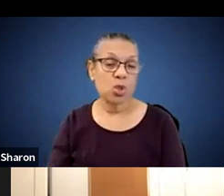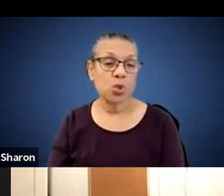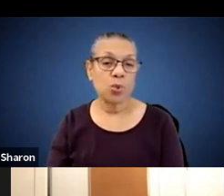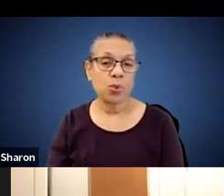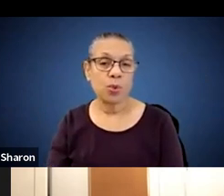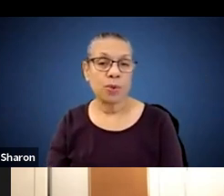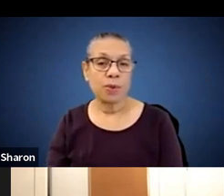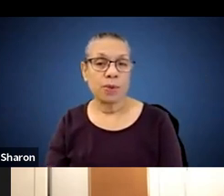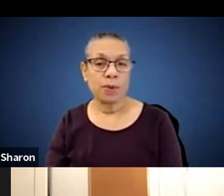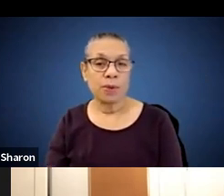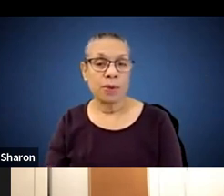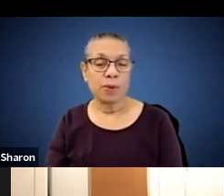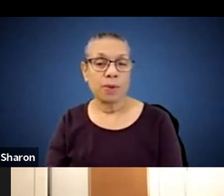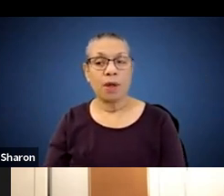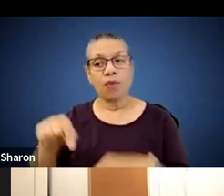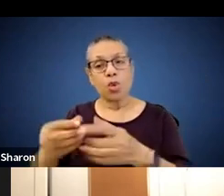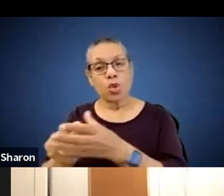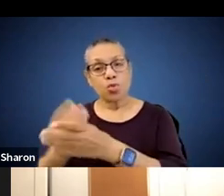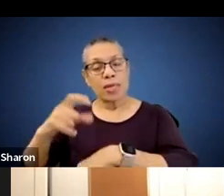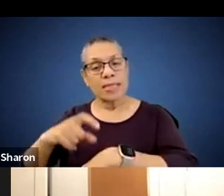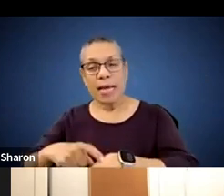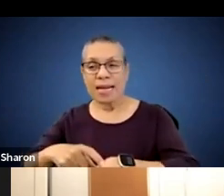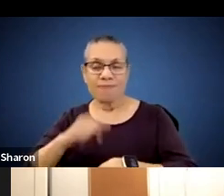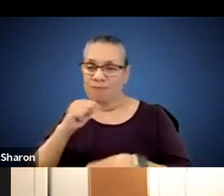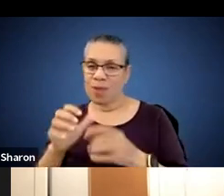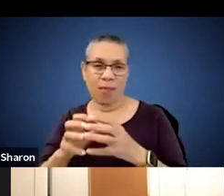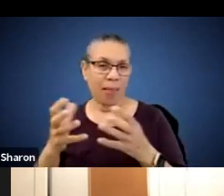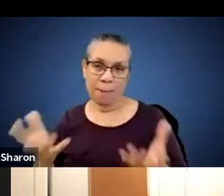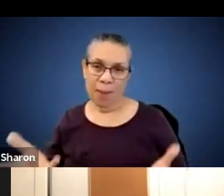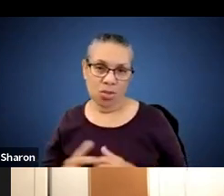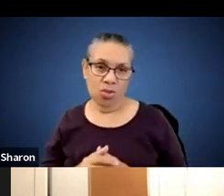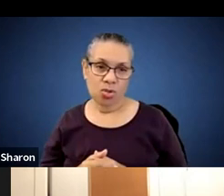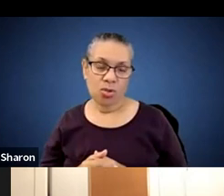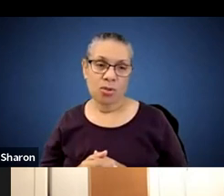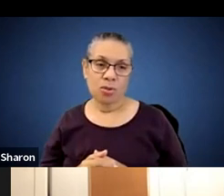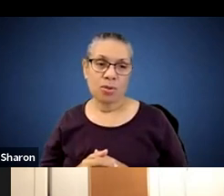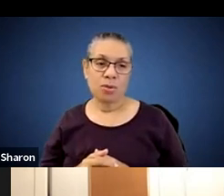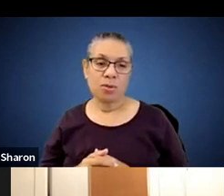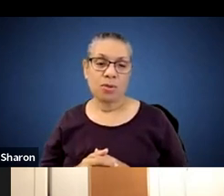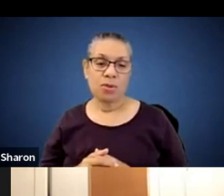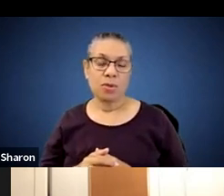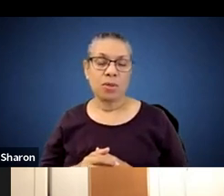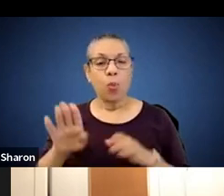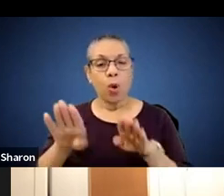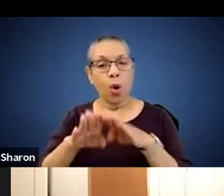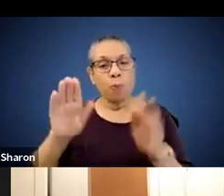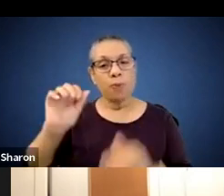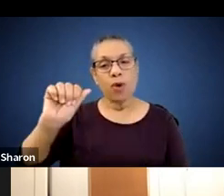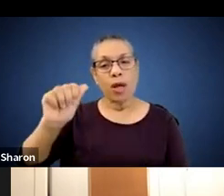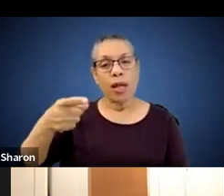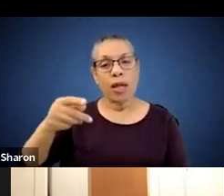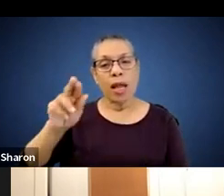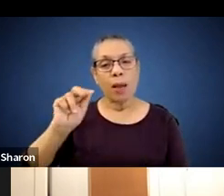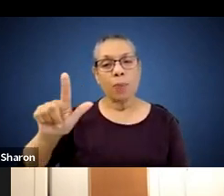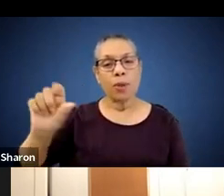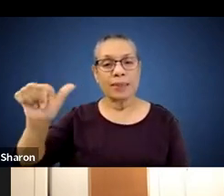we will be launching our spring survey next month um the launch date is um we're hoping for April 10th and